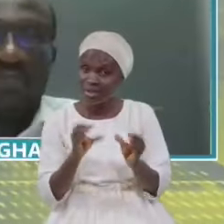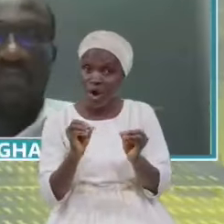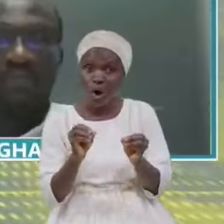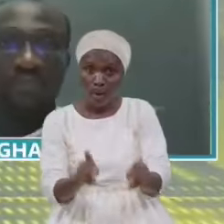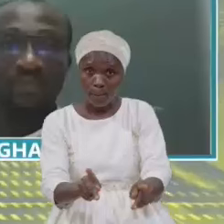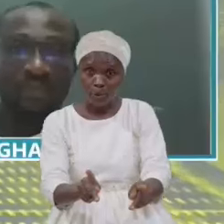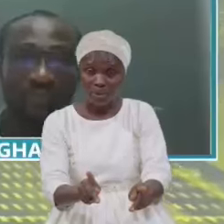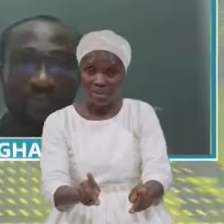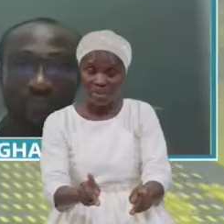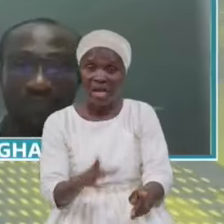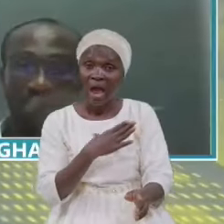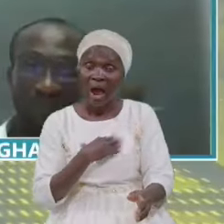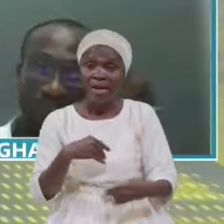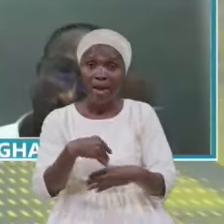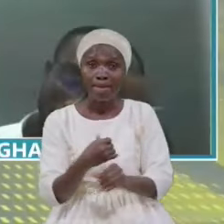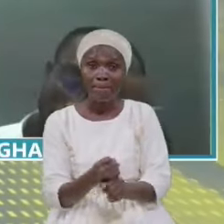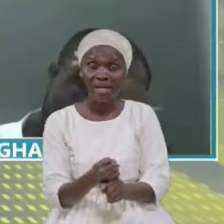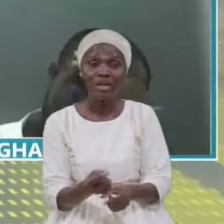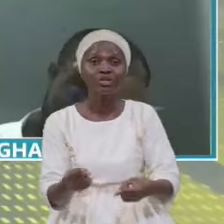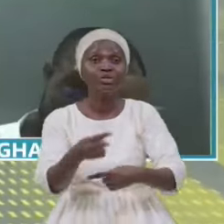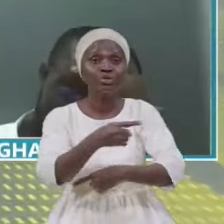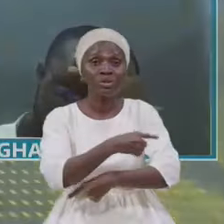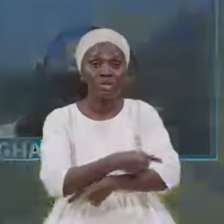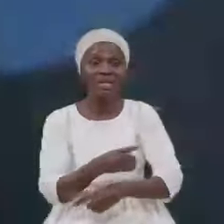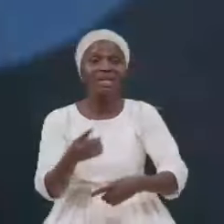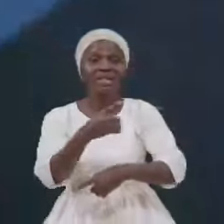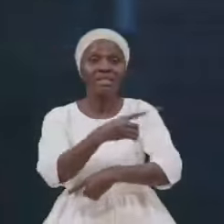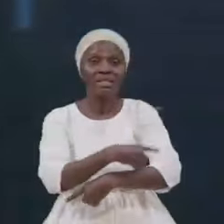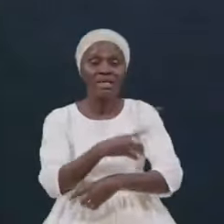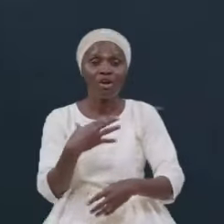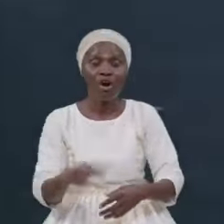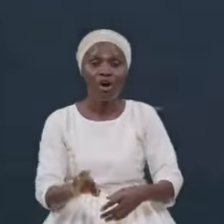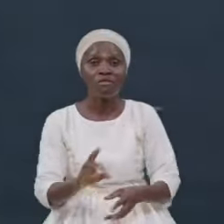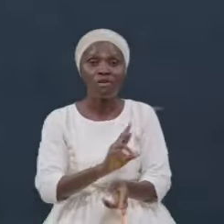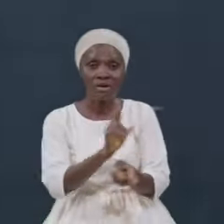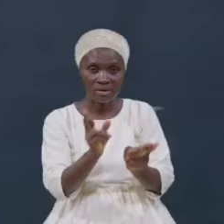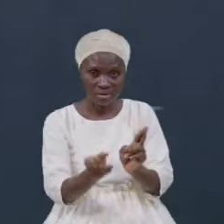the day of repentance. Look at 2 Peter